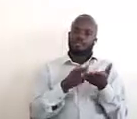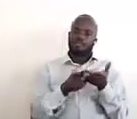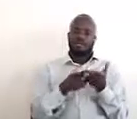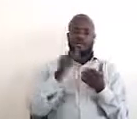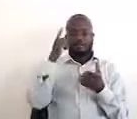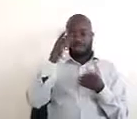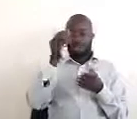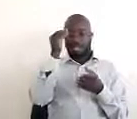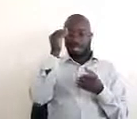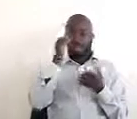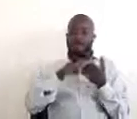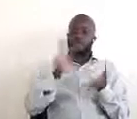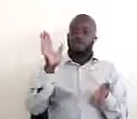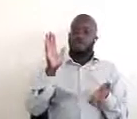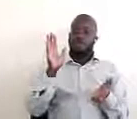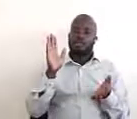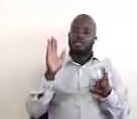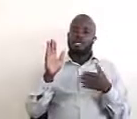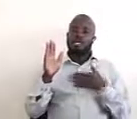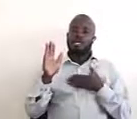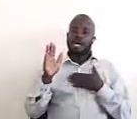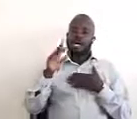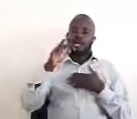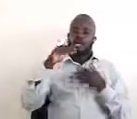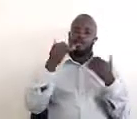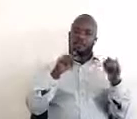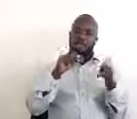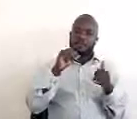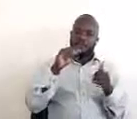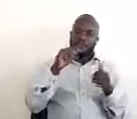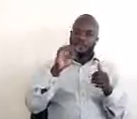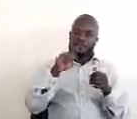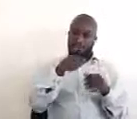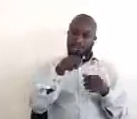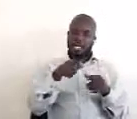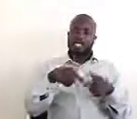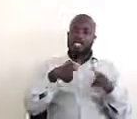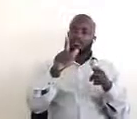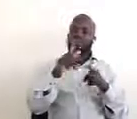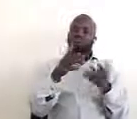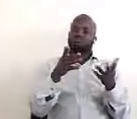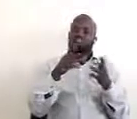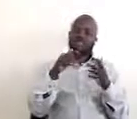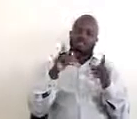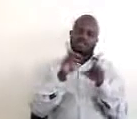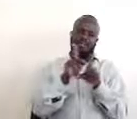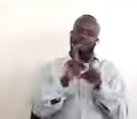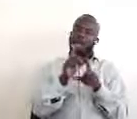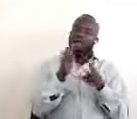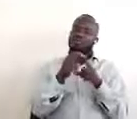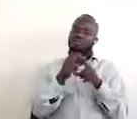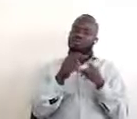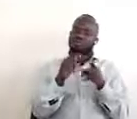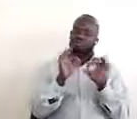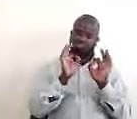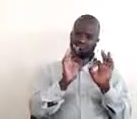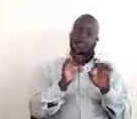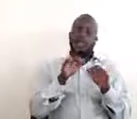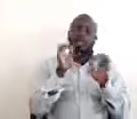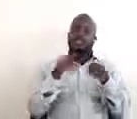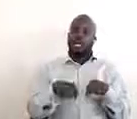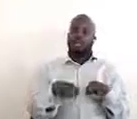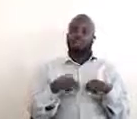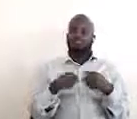some resources for learning more. MyPyramid.gov actually lets you, it's kind of a cool